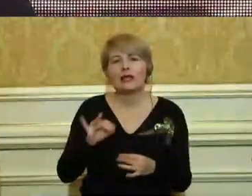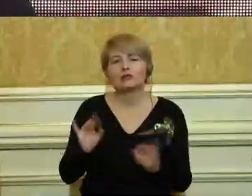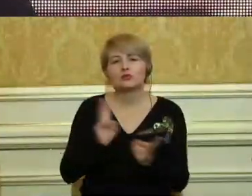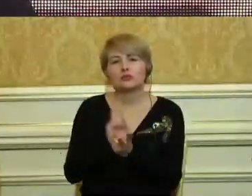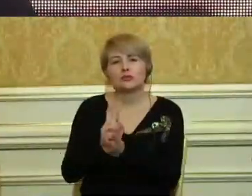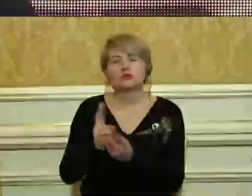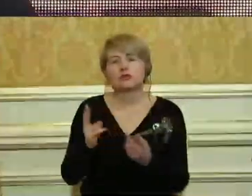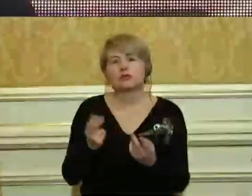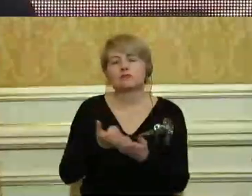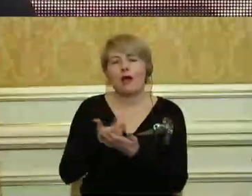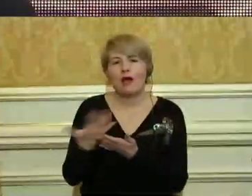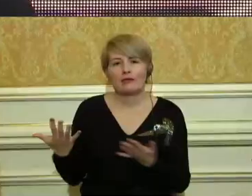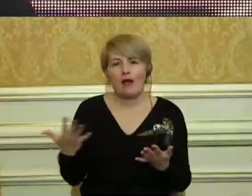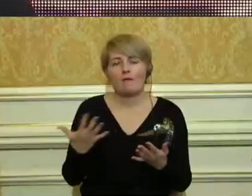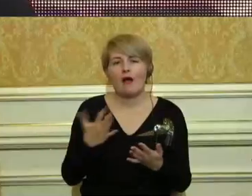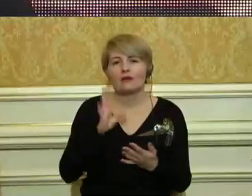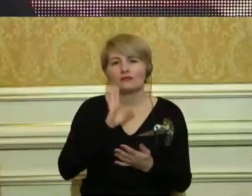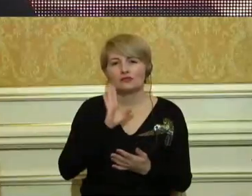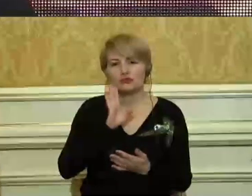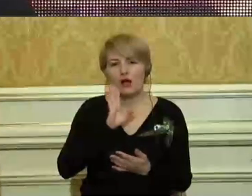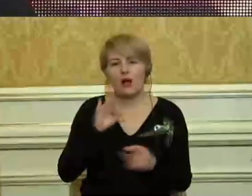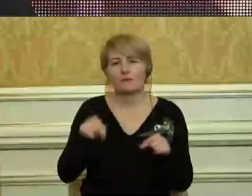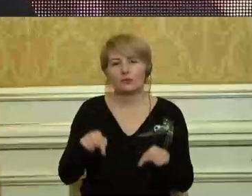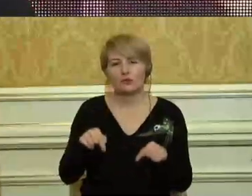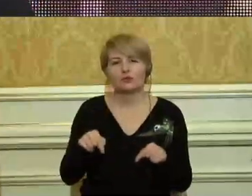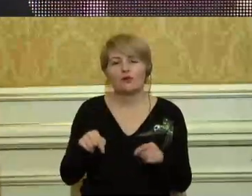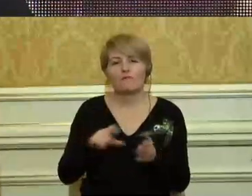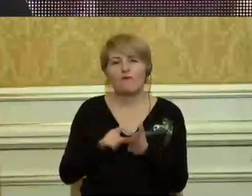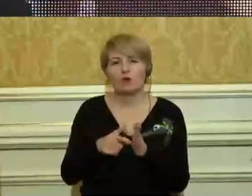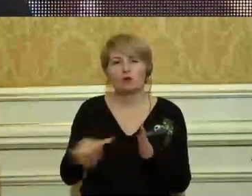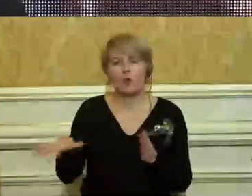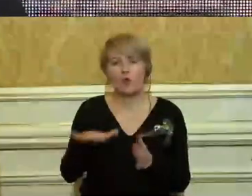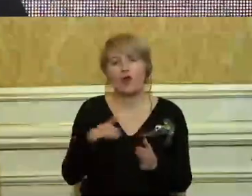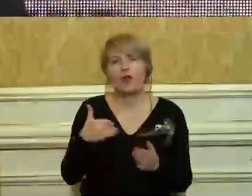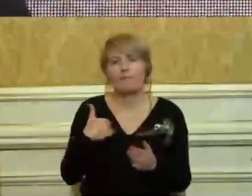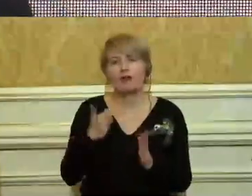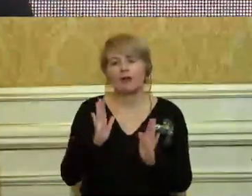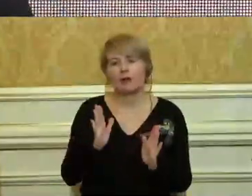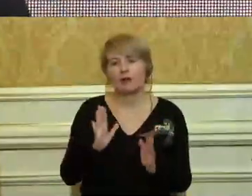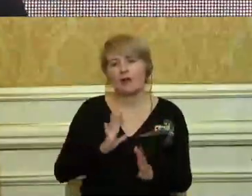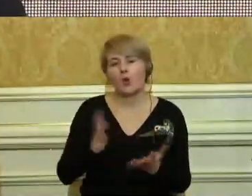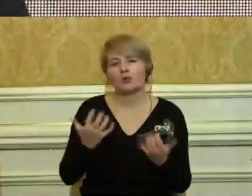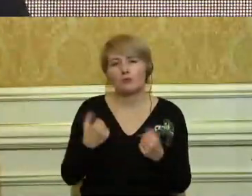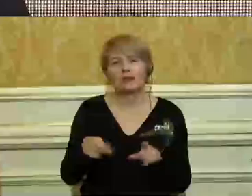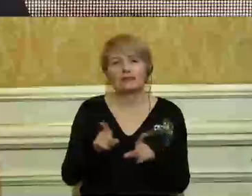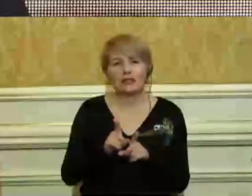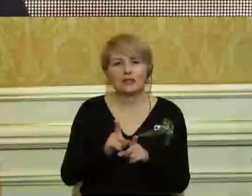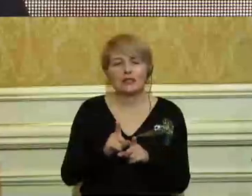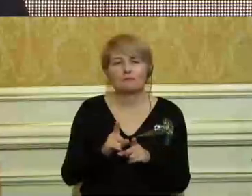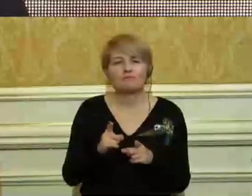here in the audience, and I had such a positive wave of energy and commitment